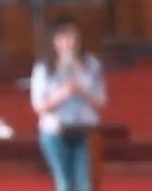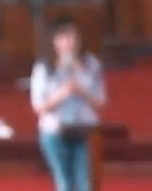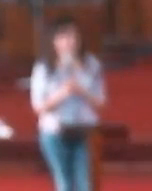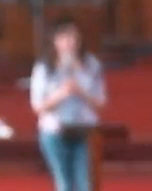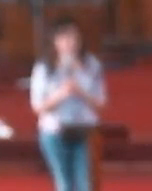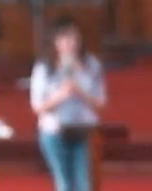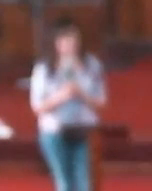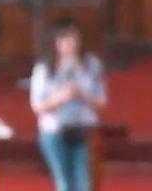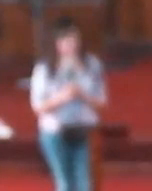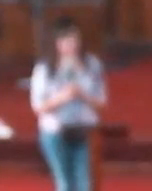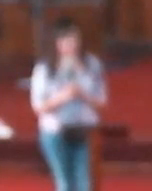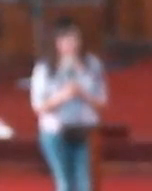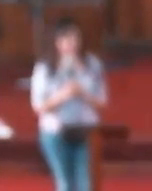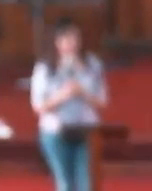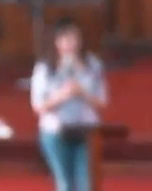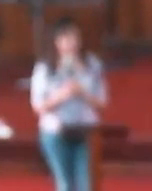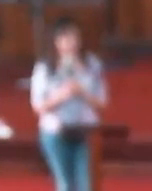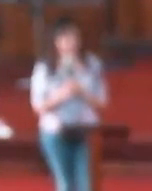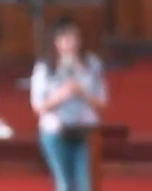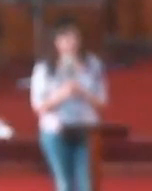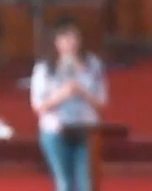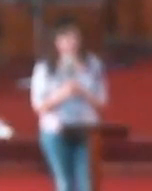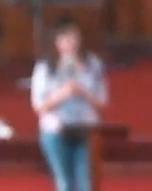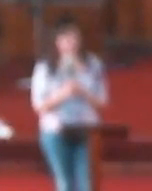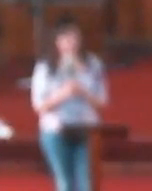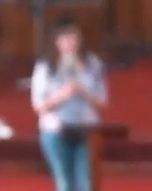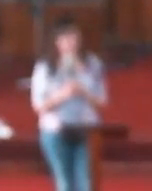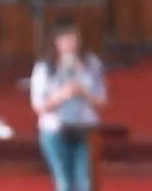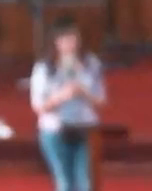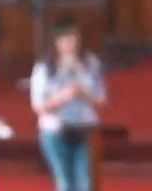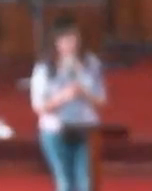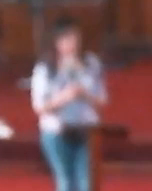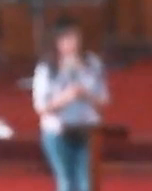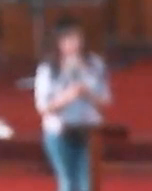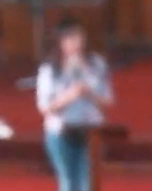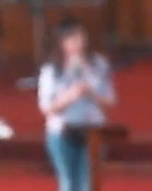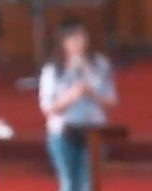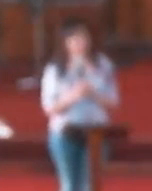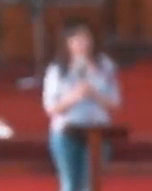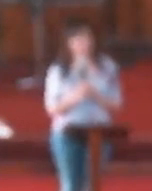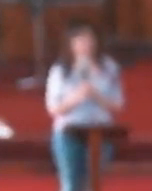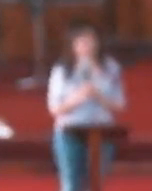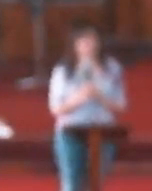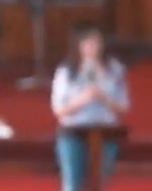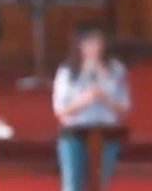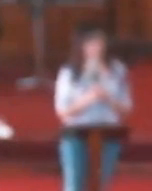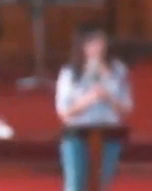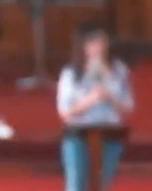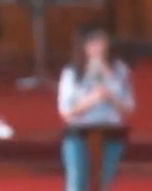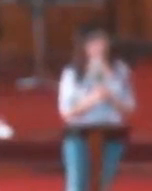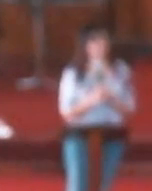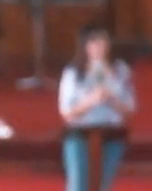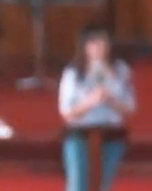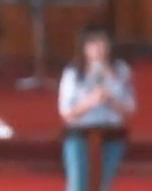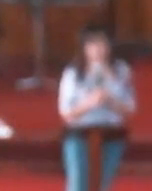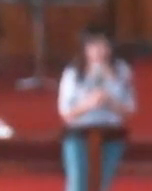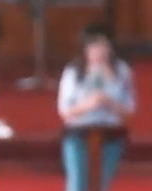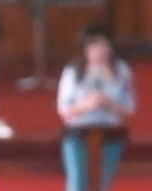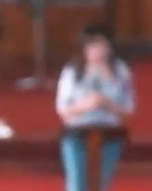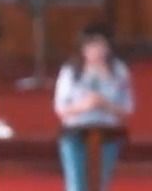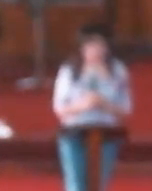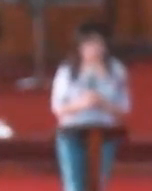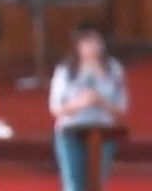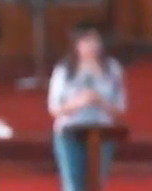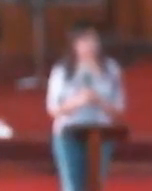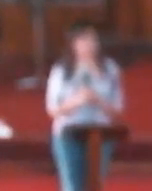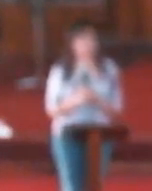proclaiming God's word. Dios hizo una gran cosa aquí por medio de Elías. Yeah, the Lord did a great thing here through Elijah.